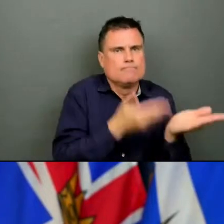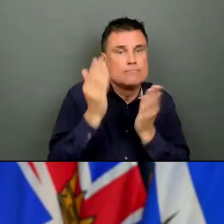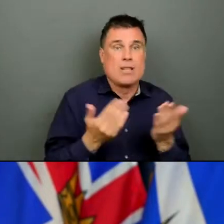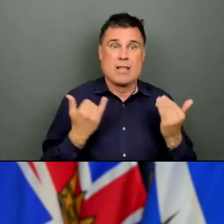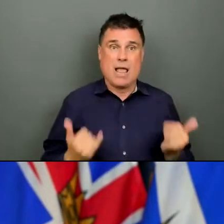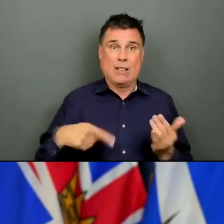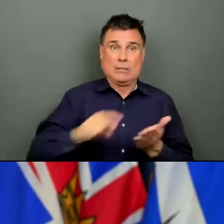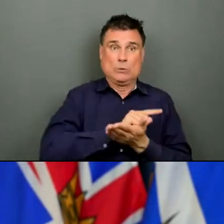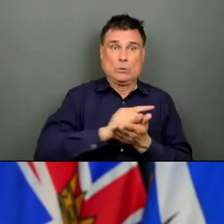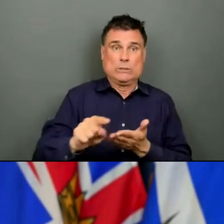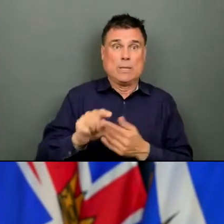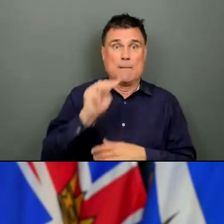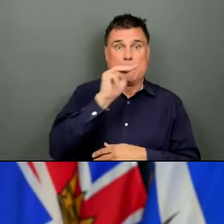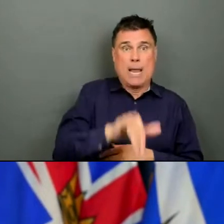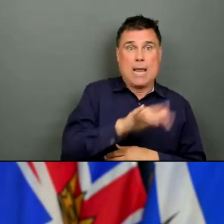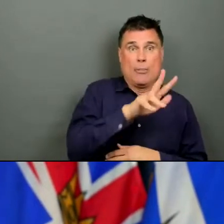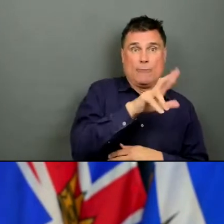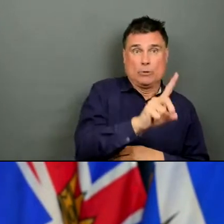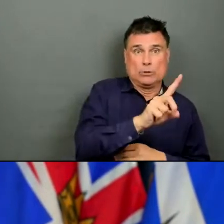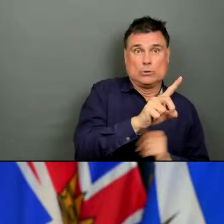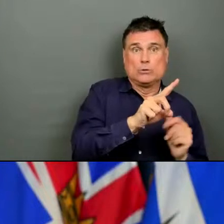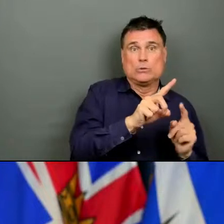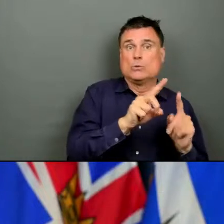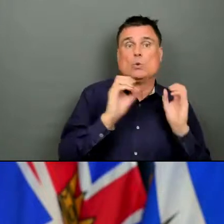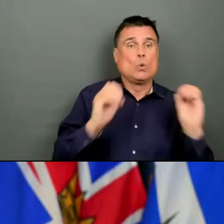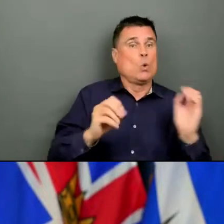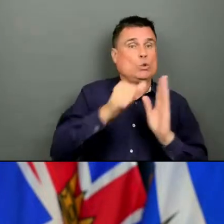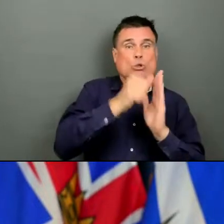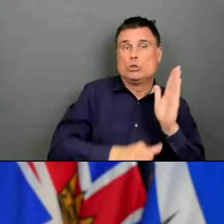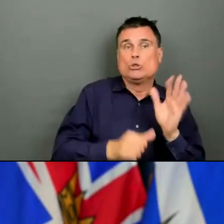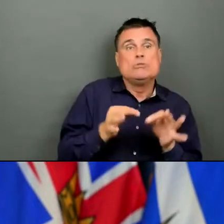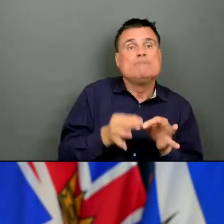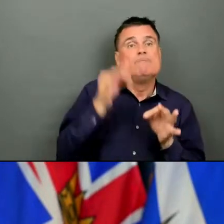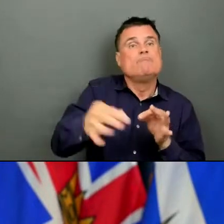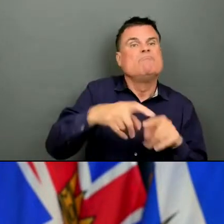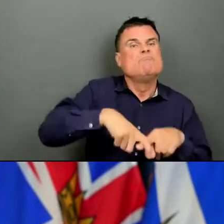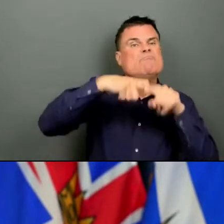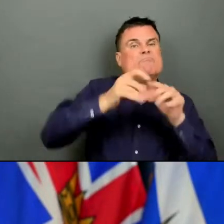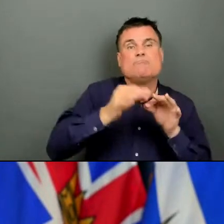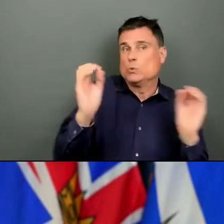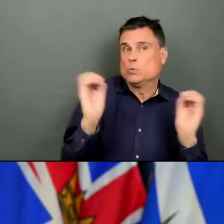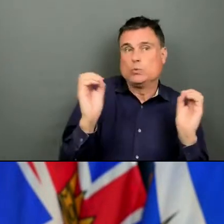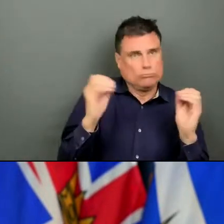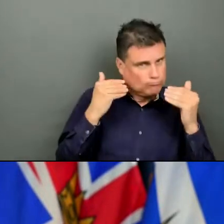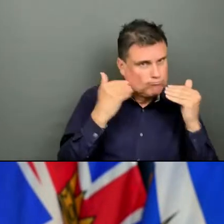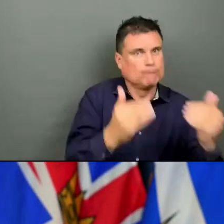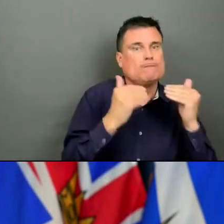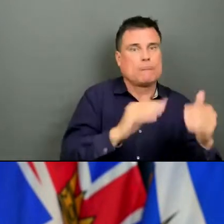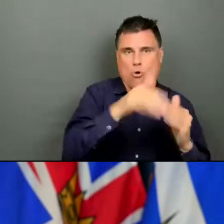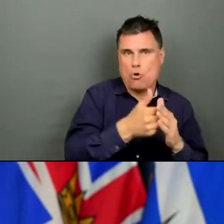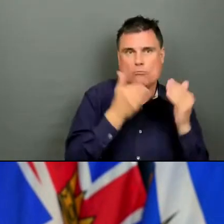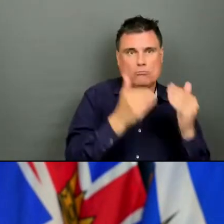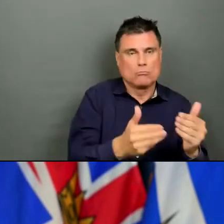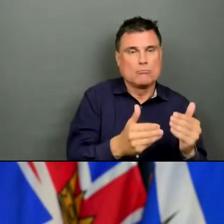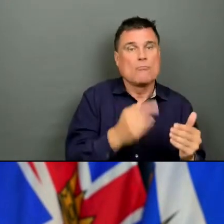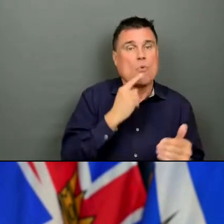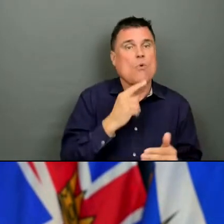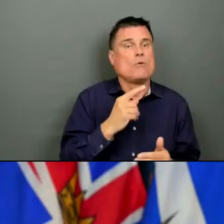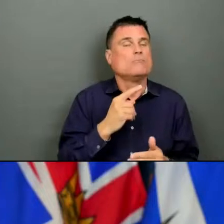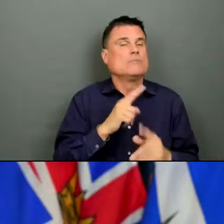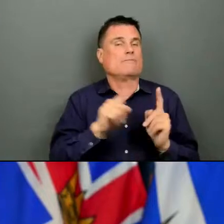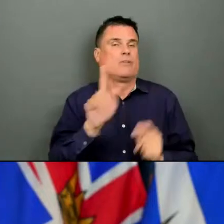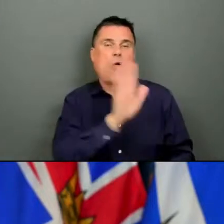May 31st to June 6th, no surgeries were postponed in the Fraser, Vancouver Island, Interior, Northern, and Provincial Health Services